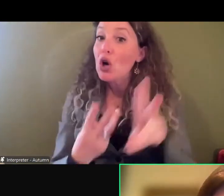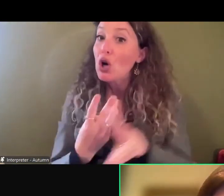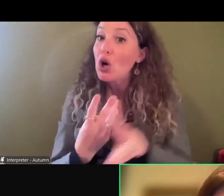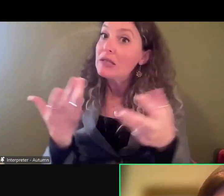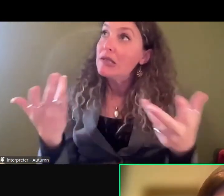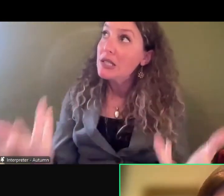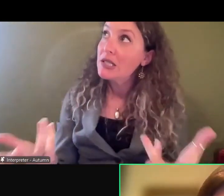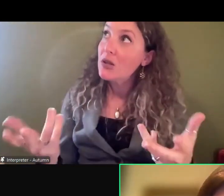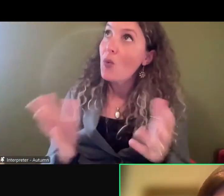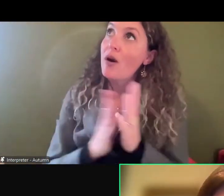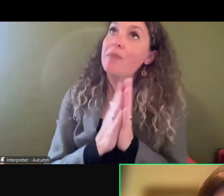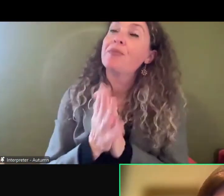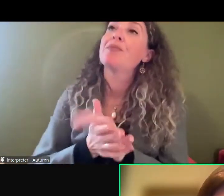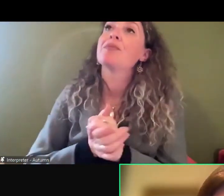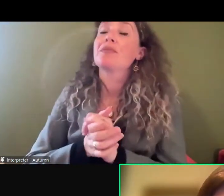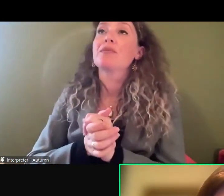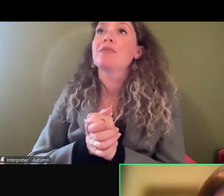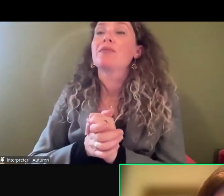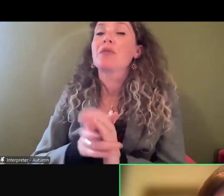So,